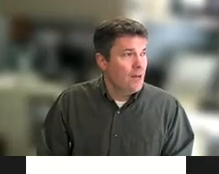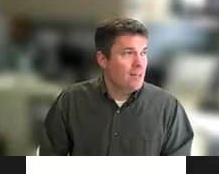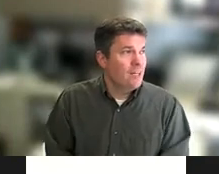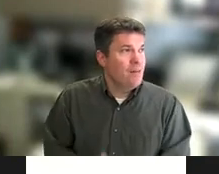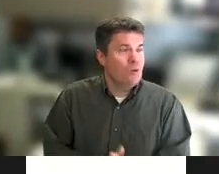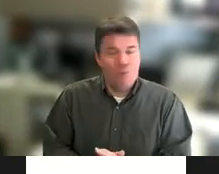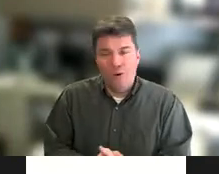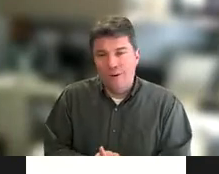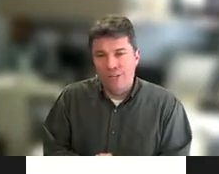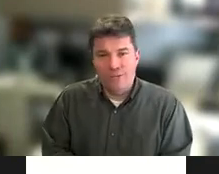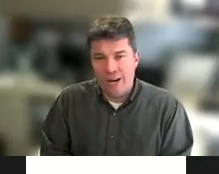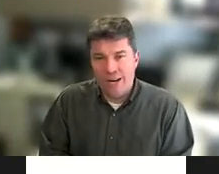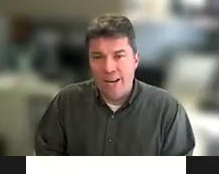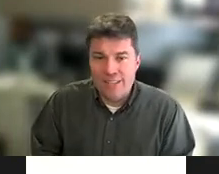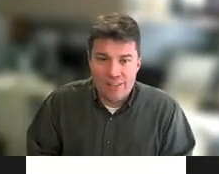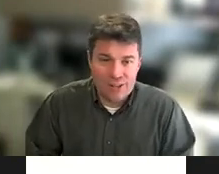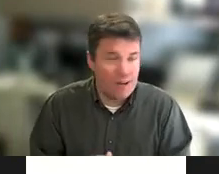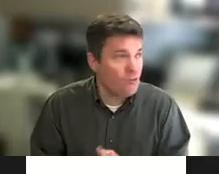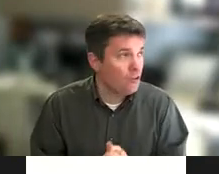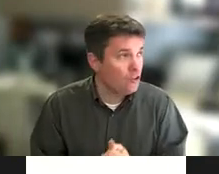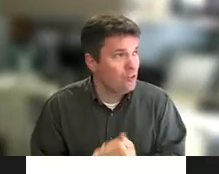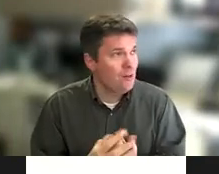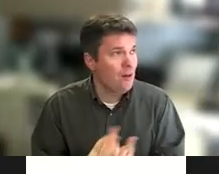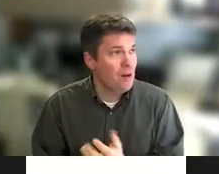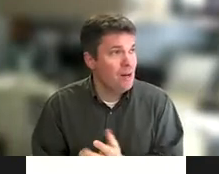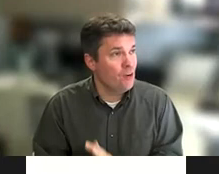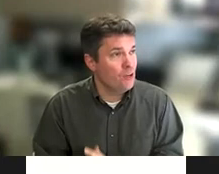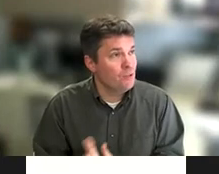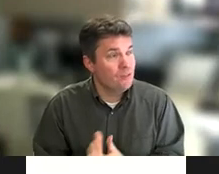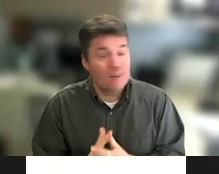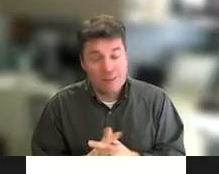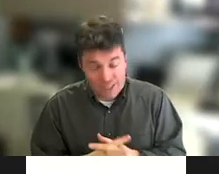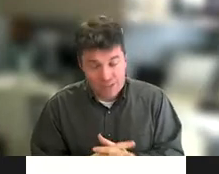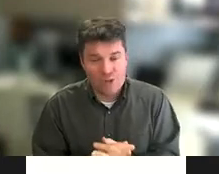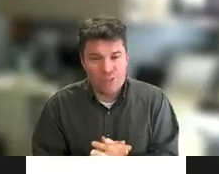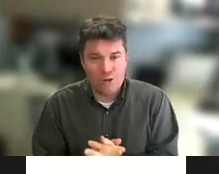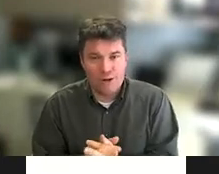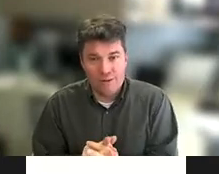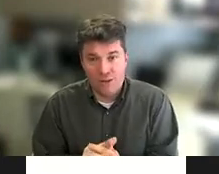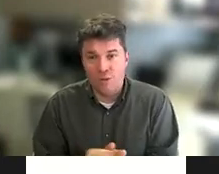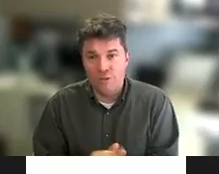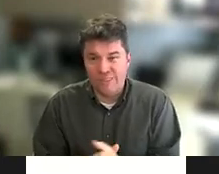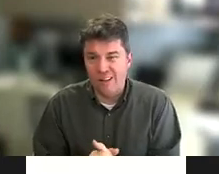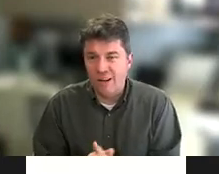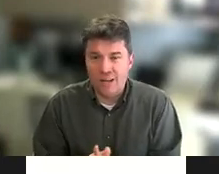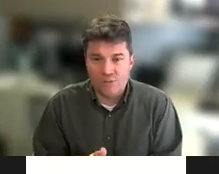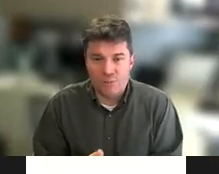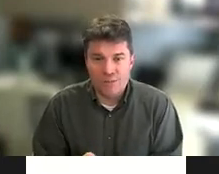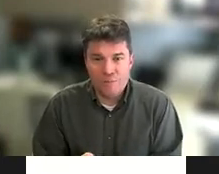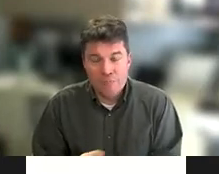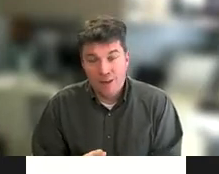Then, of course, lastly, most important, just recognize that there's a deaf culture. Many deaf customers or individuals